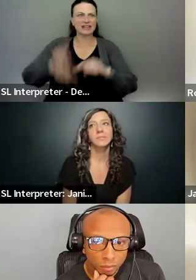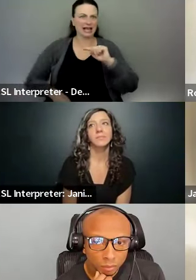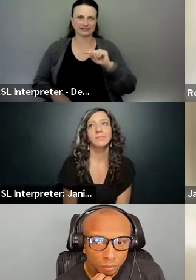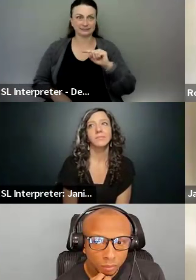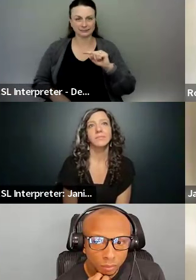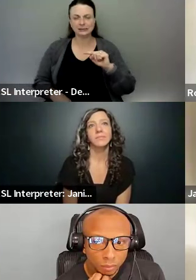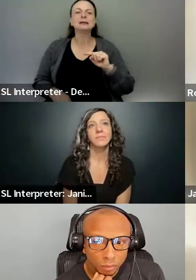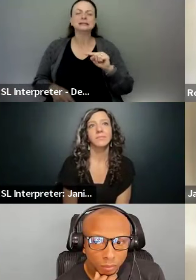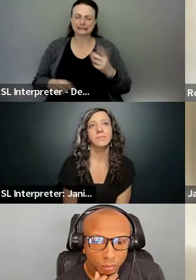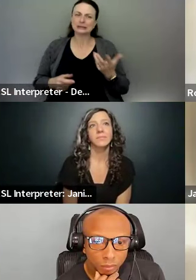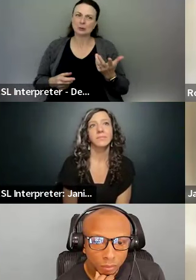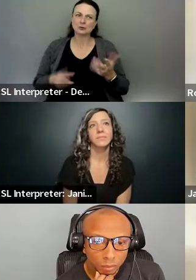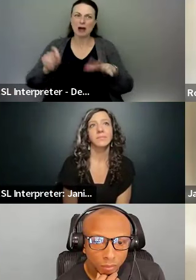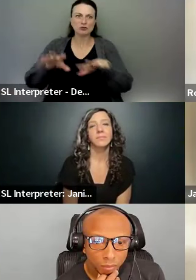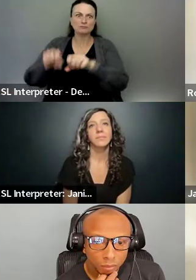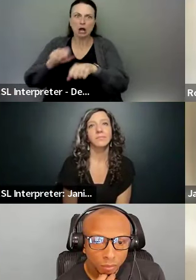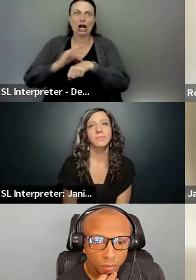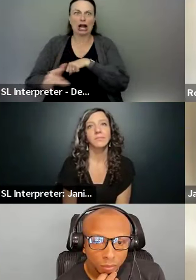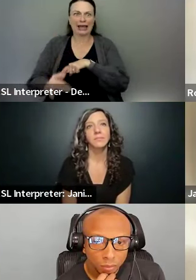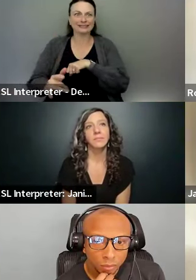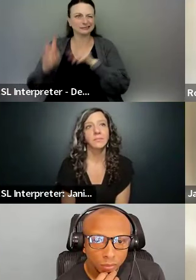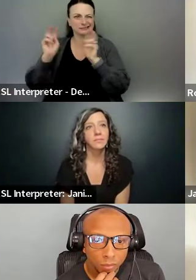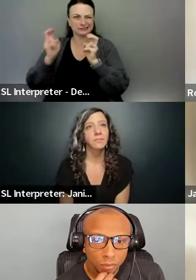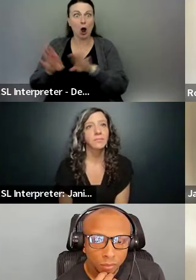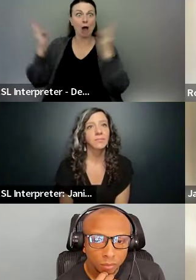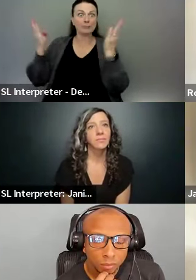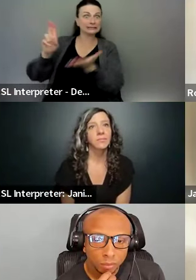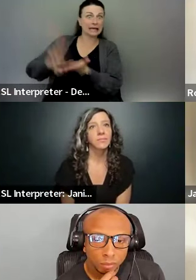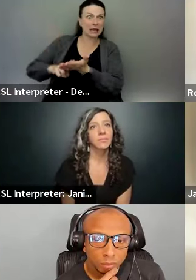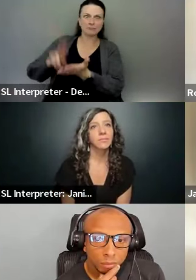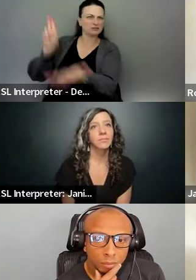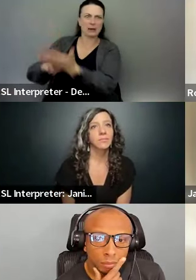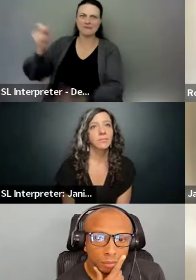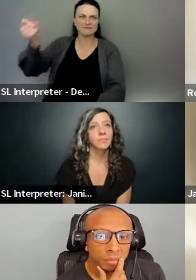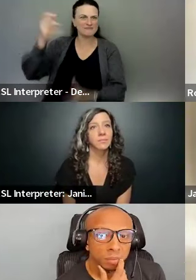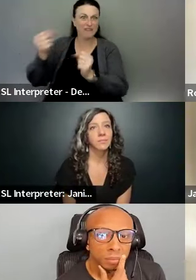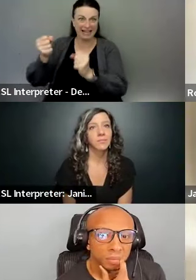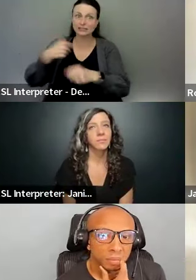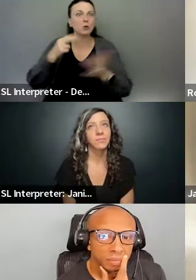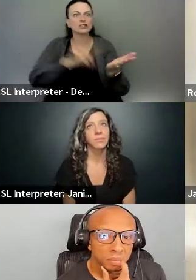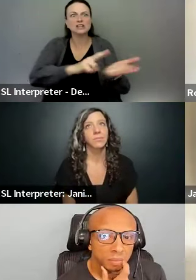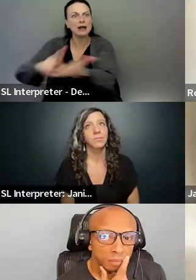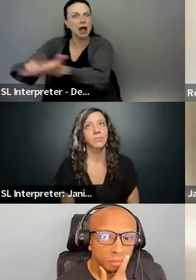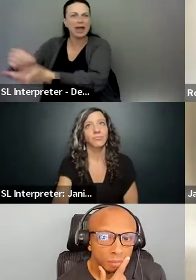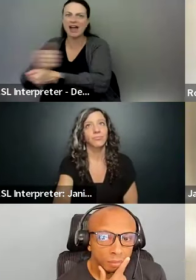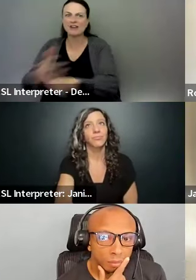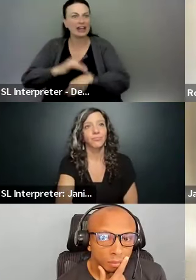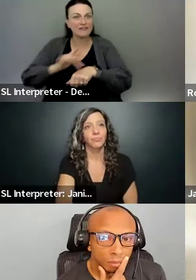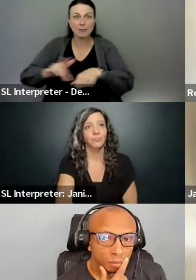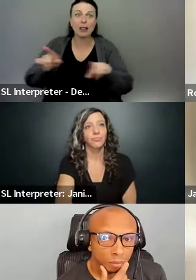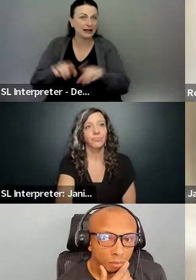things. So that's free stuff. So we're signing up for everything that's free and available, right? And try to get as much as we